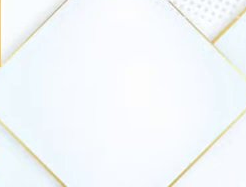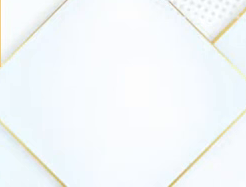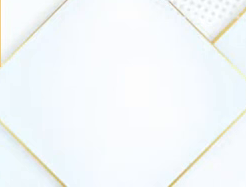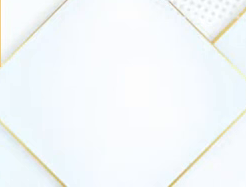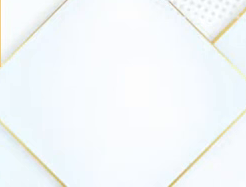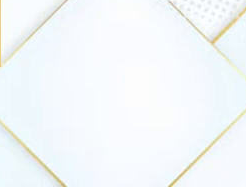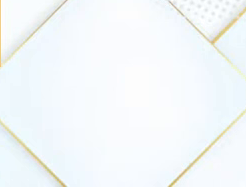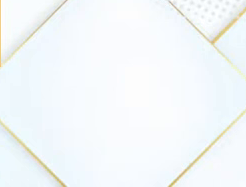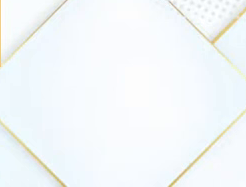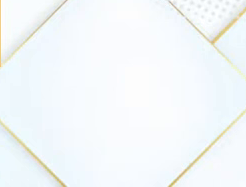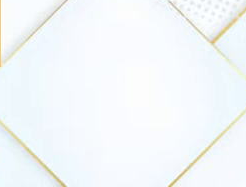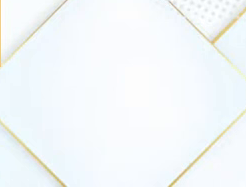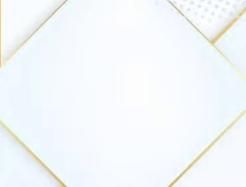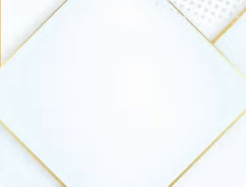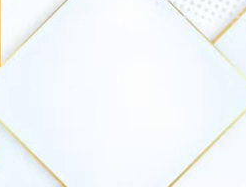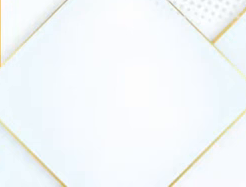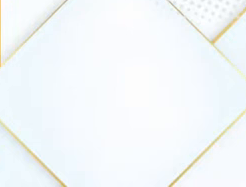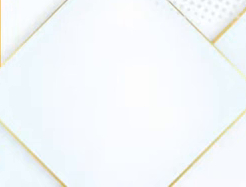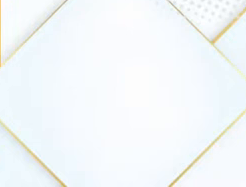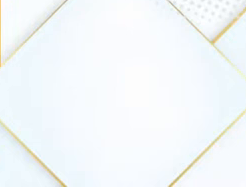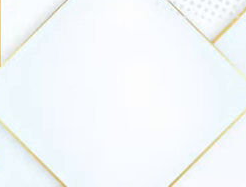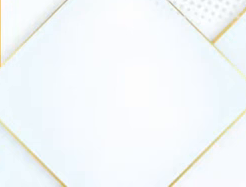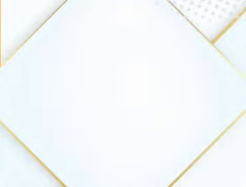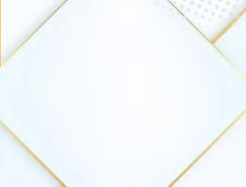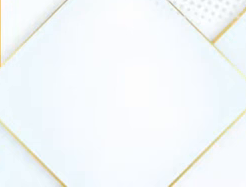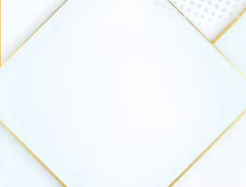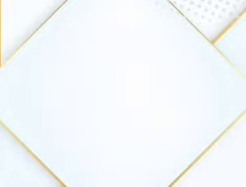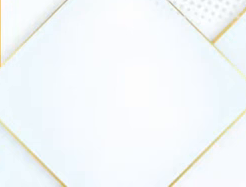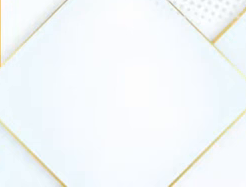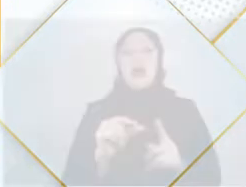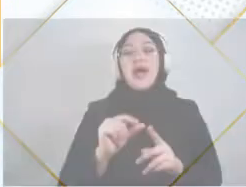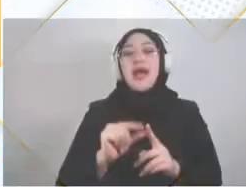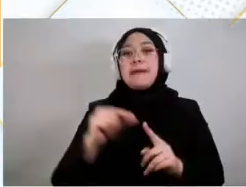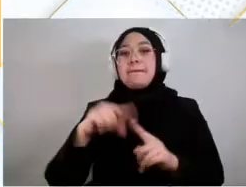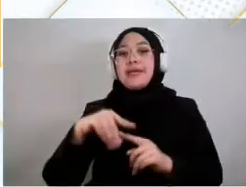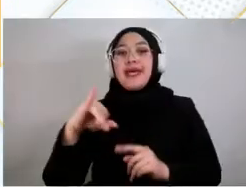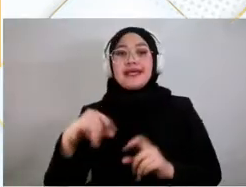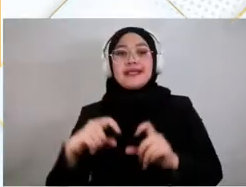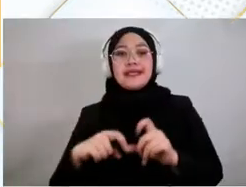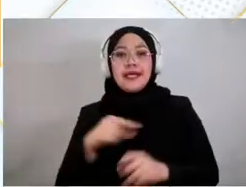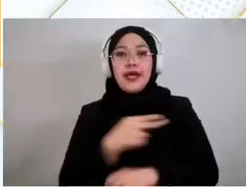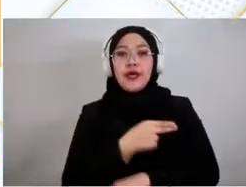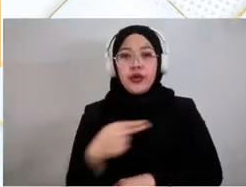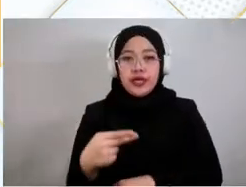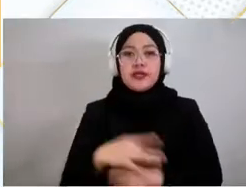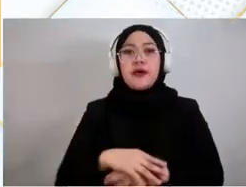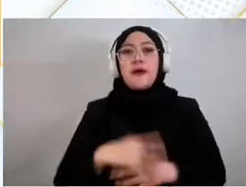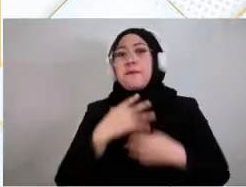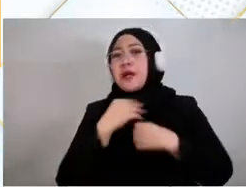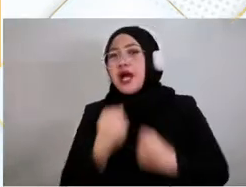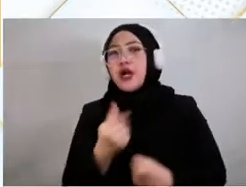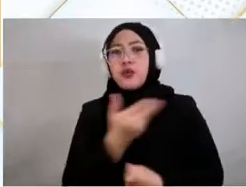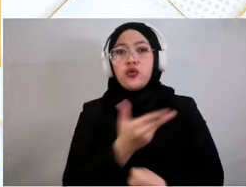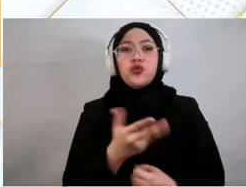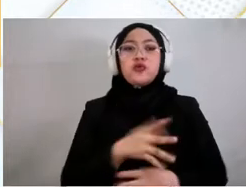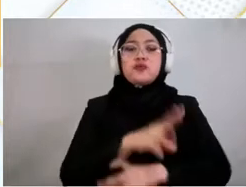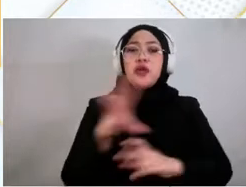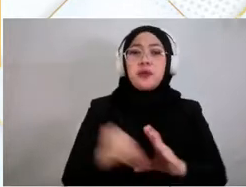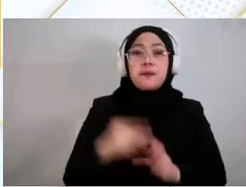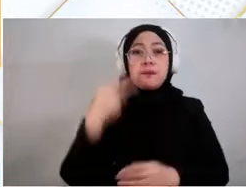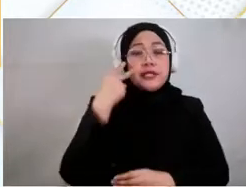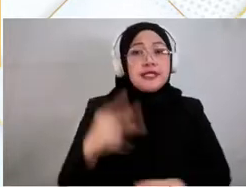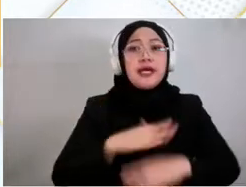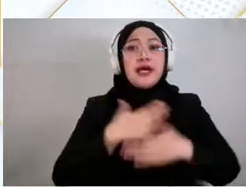the opening of Indonesian Peace and Security Center, or IPSC, Indonesia is expected to employ more peacekeepers